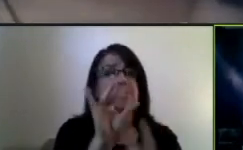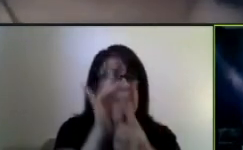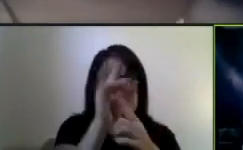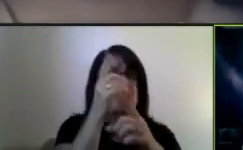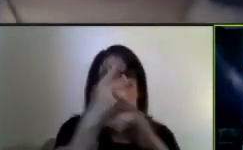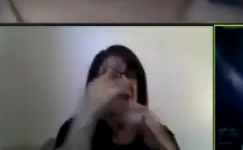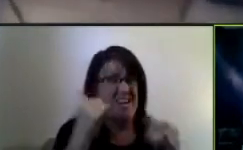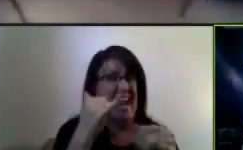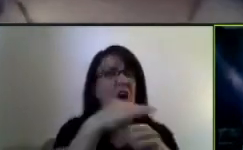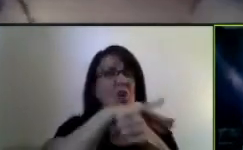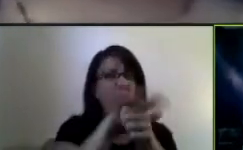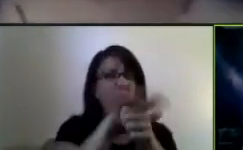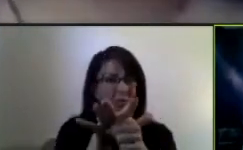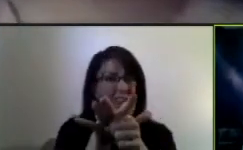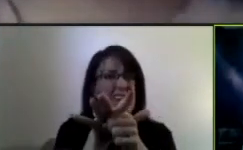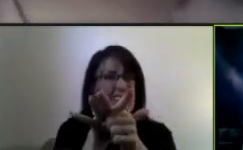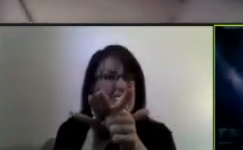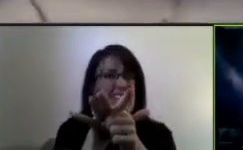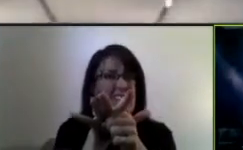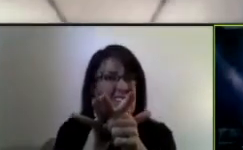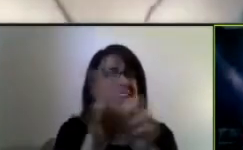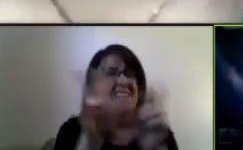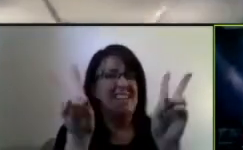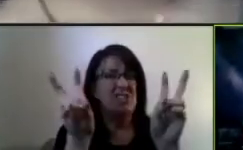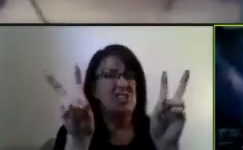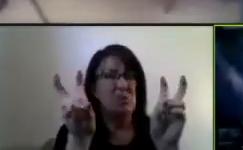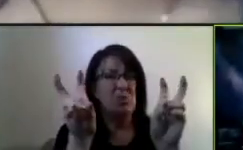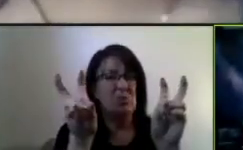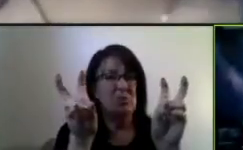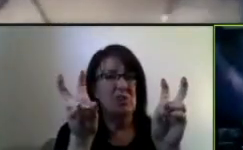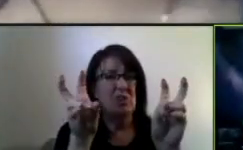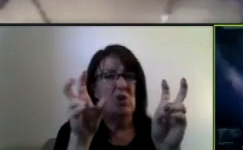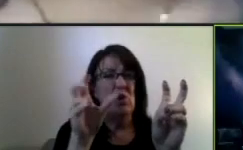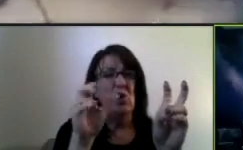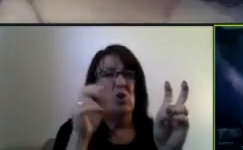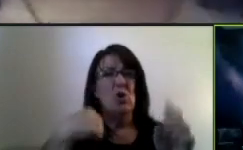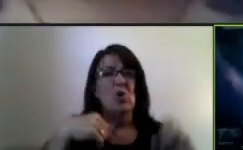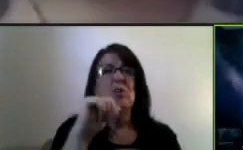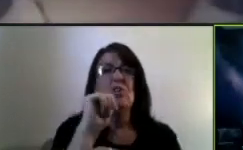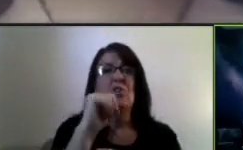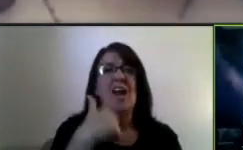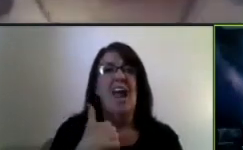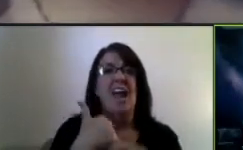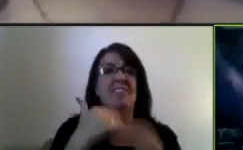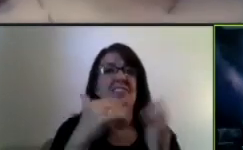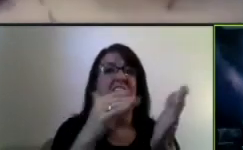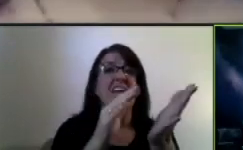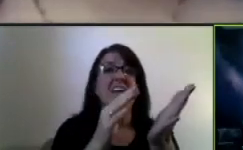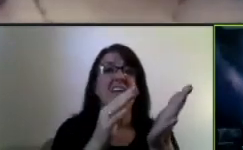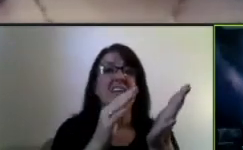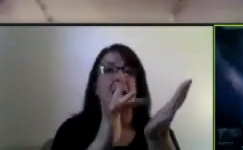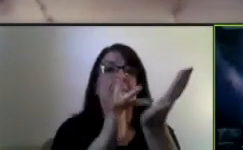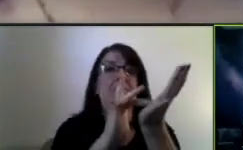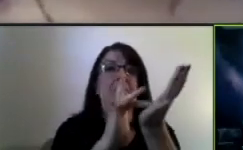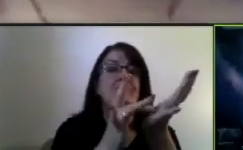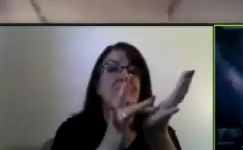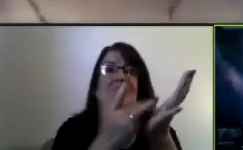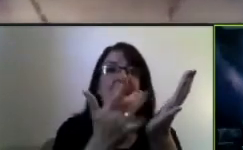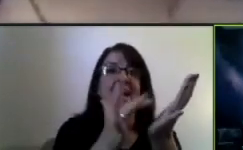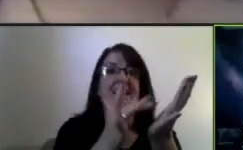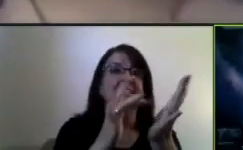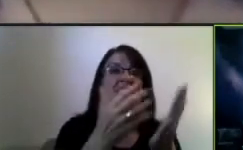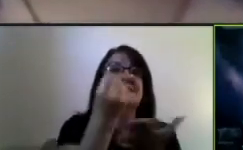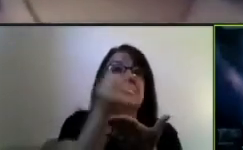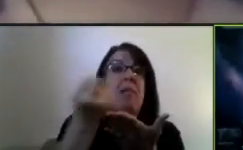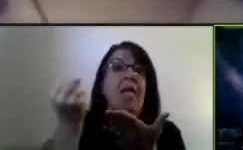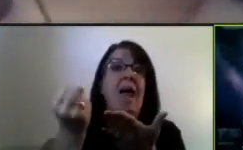the COVID issues. We're lacking medical supplies, right? So for a census, they